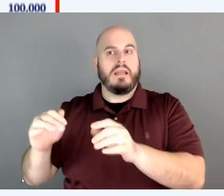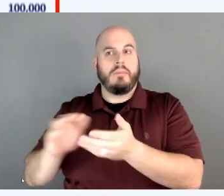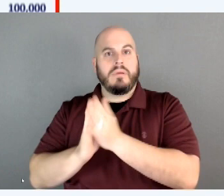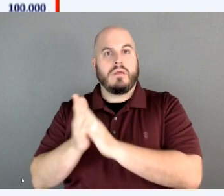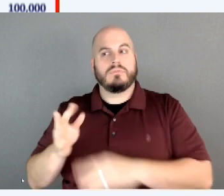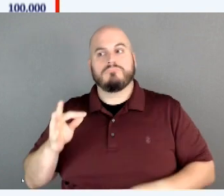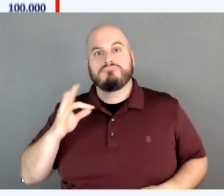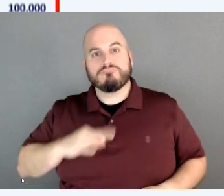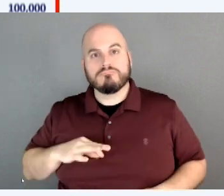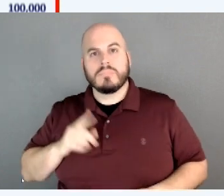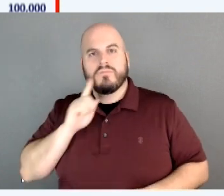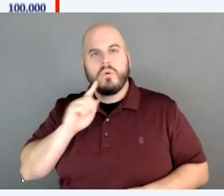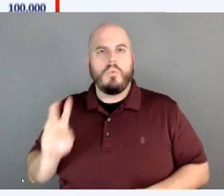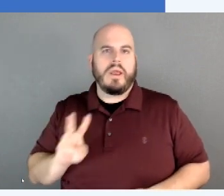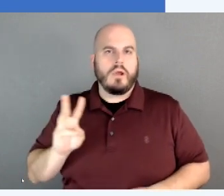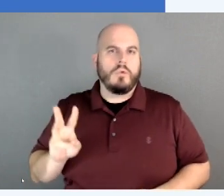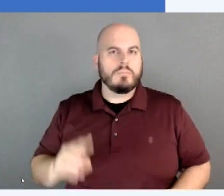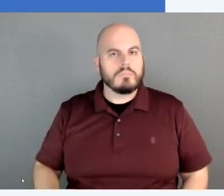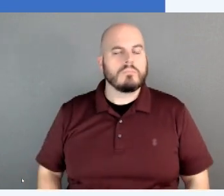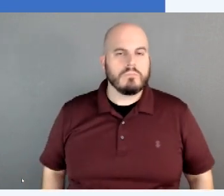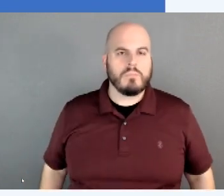Waco.